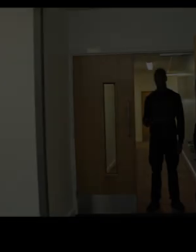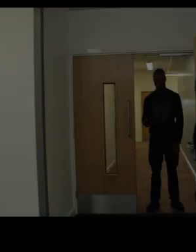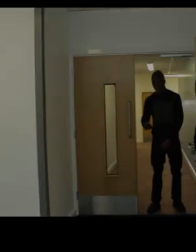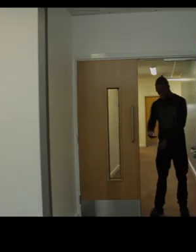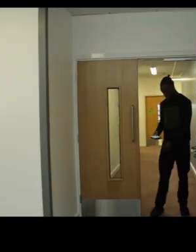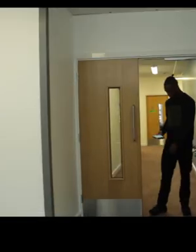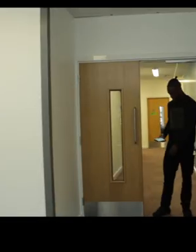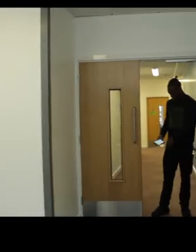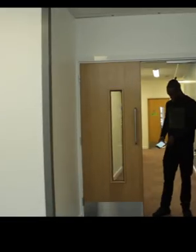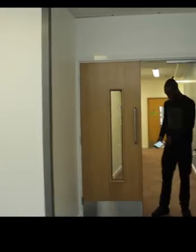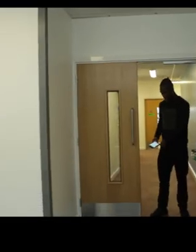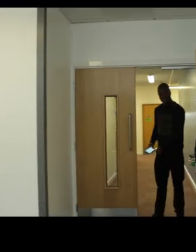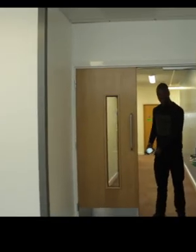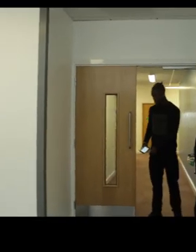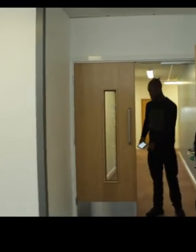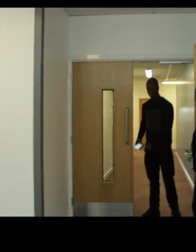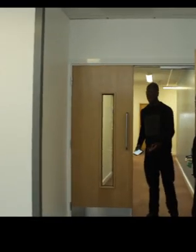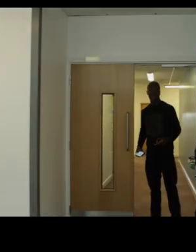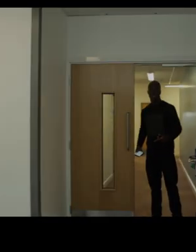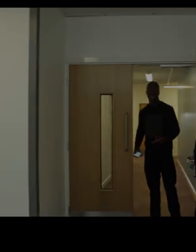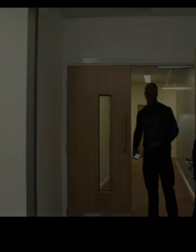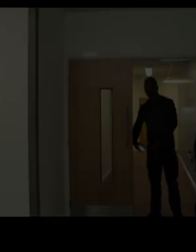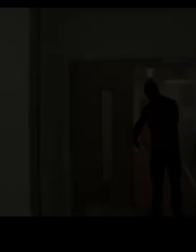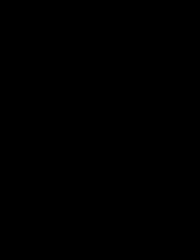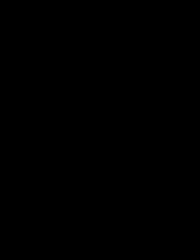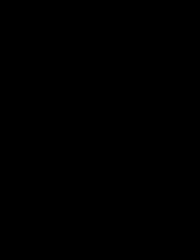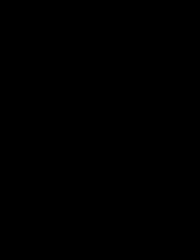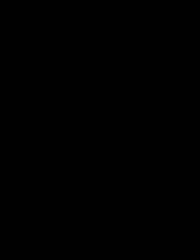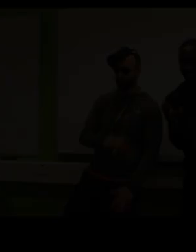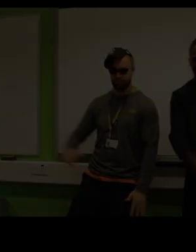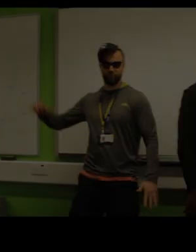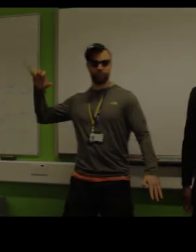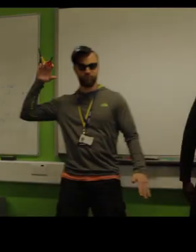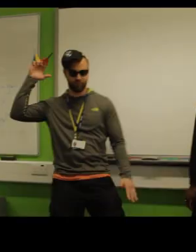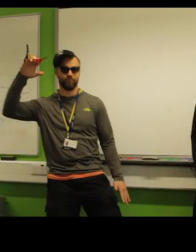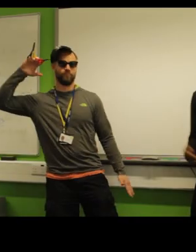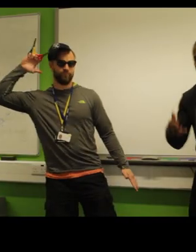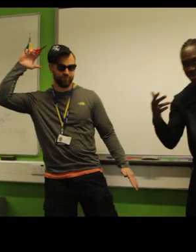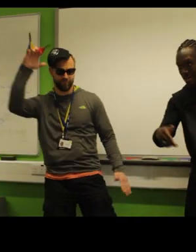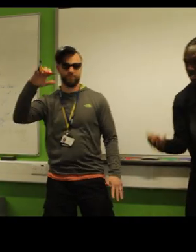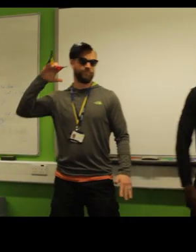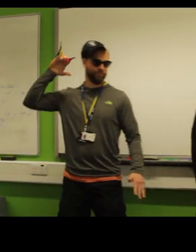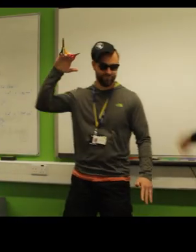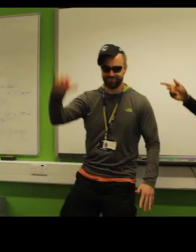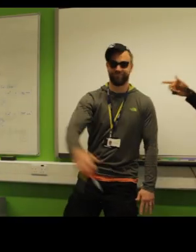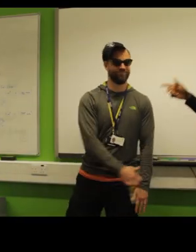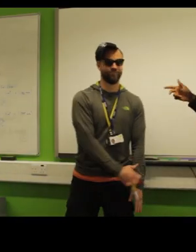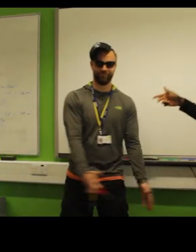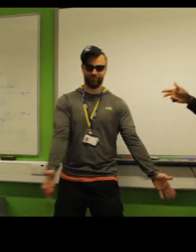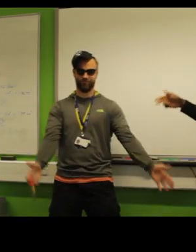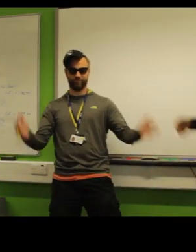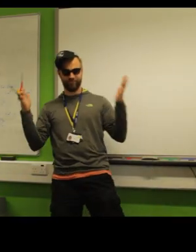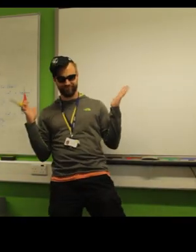Don't get this in, you know. I got. English gang. Large up Mr. Fiddler, who